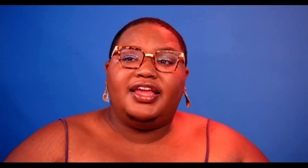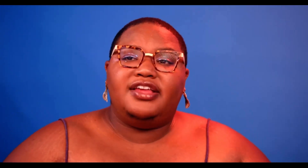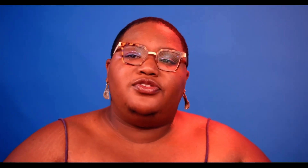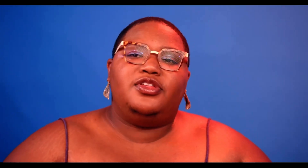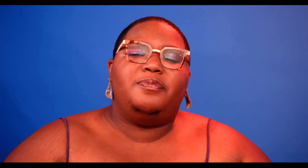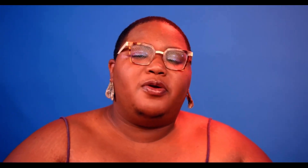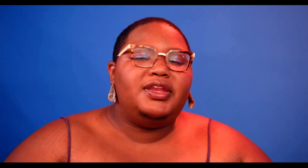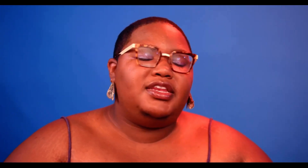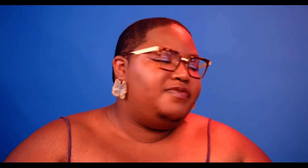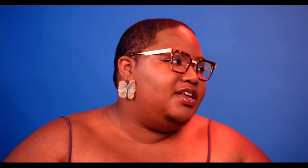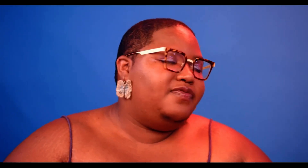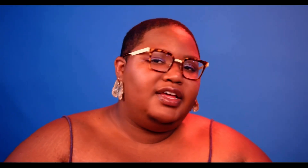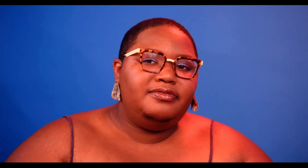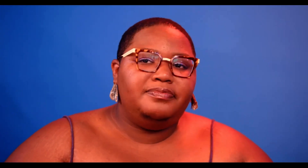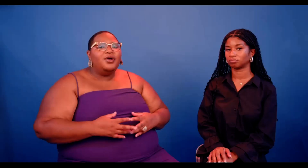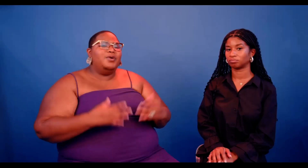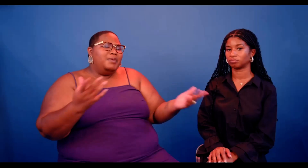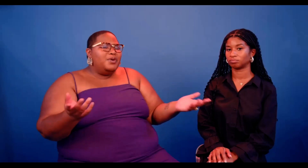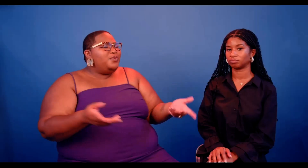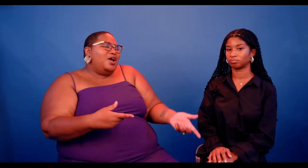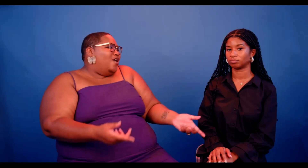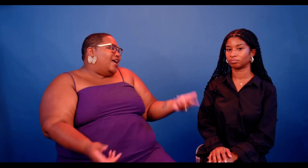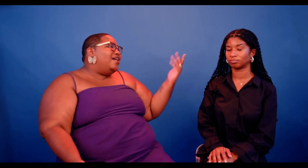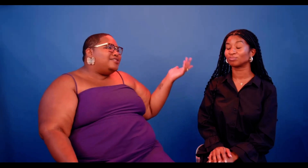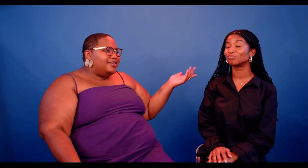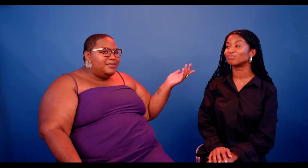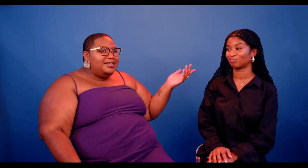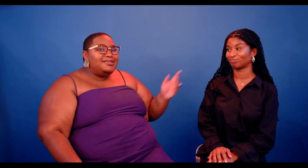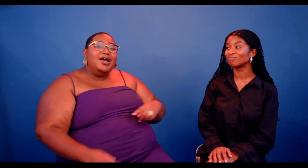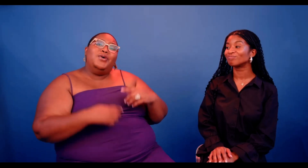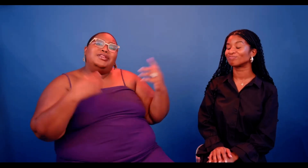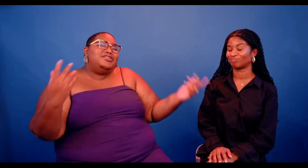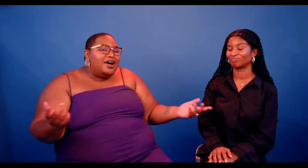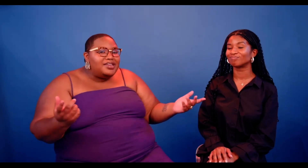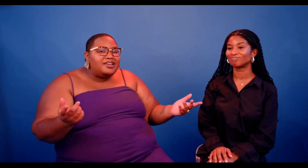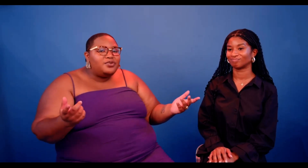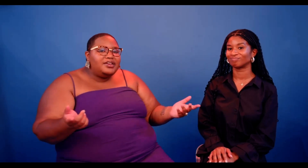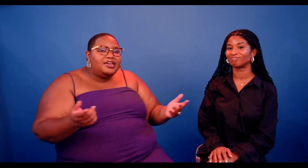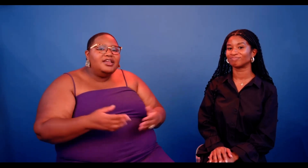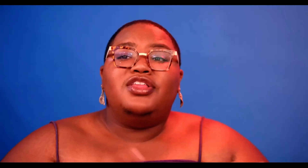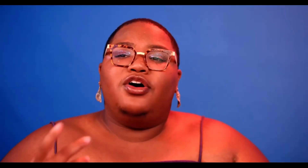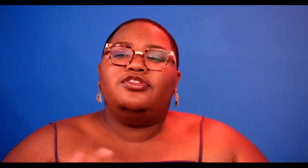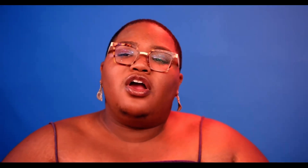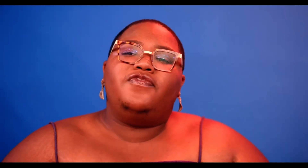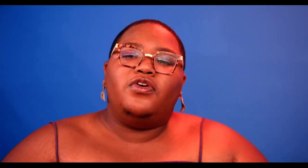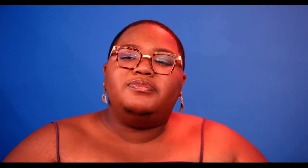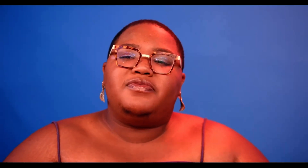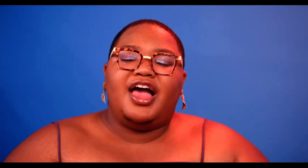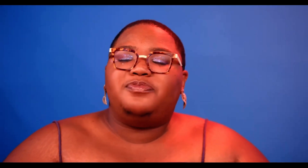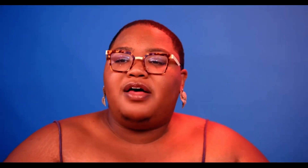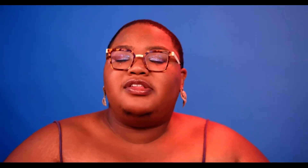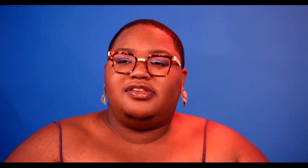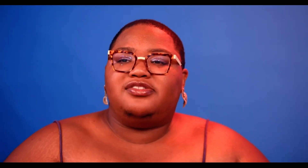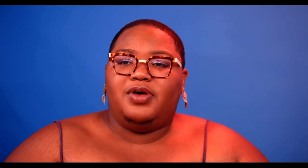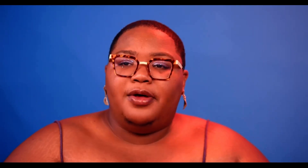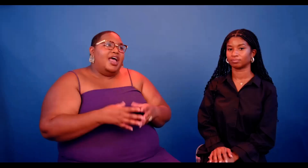for decades through their permanent dividend fund? Remember when we all got our STEMIs or the child tax credit? Those are forms of